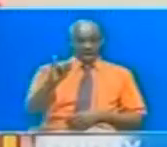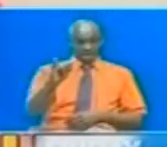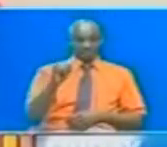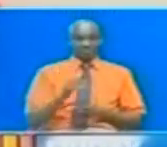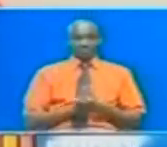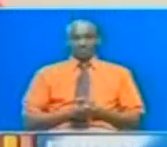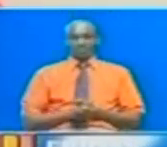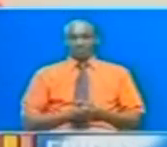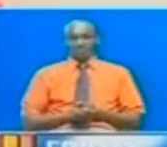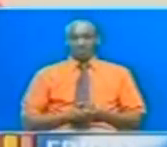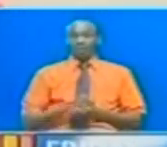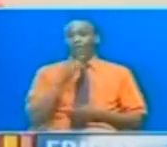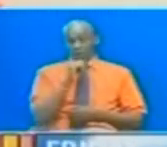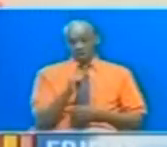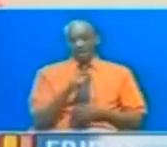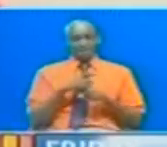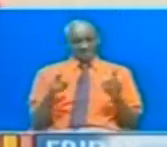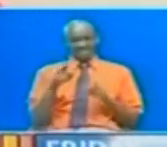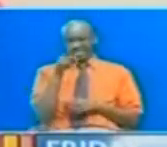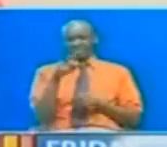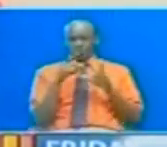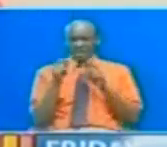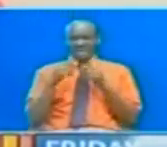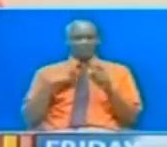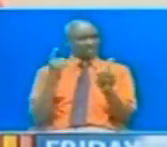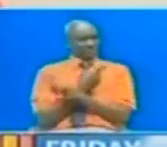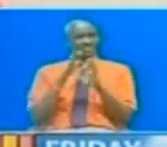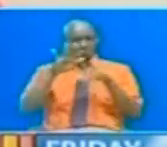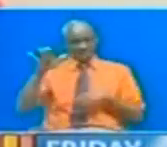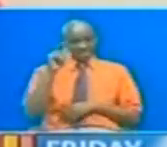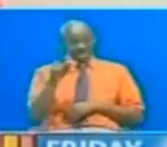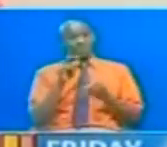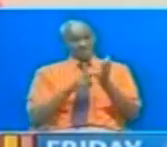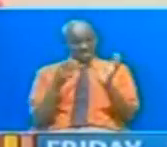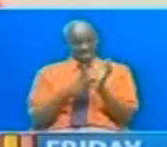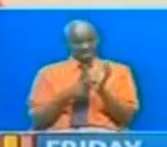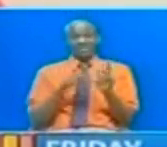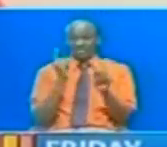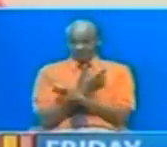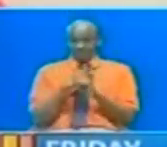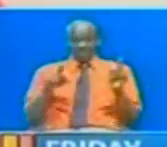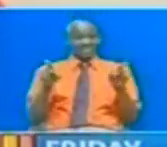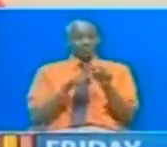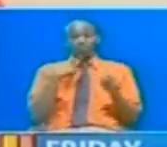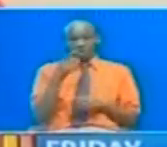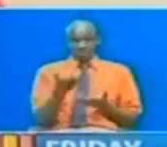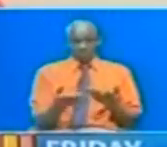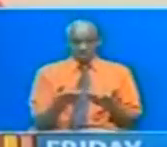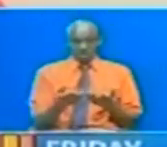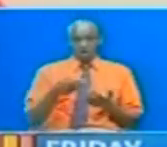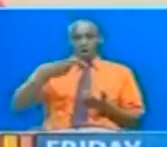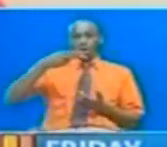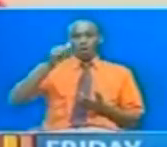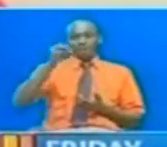Mm-hmm. B-O-Y, boy. Words which have different spellings and meanings but mm-hmm. pronounced the same way, we call them